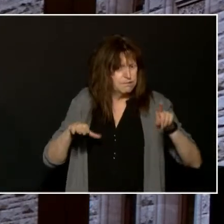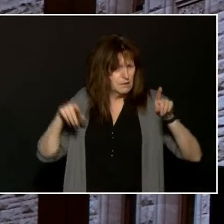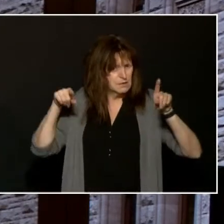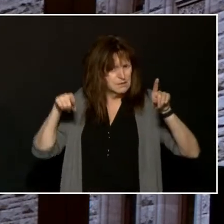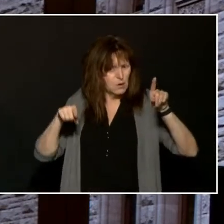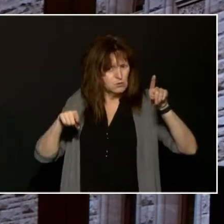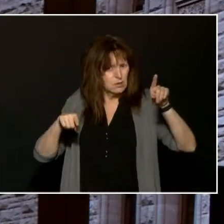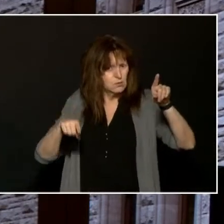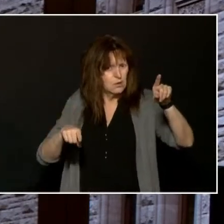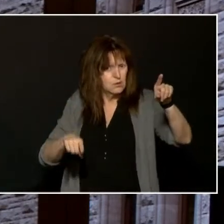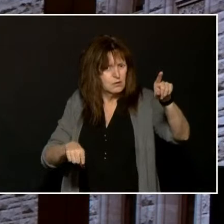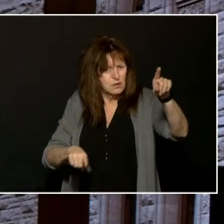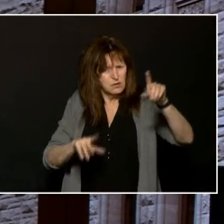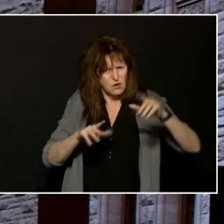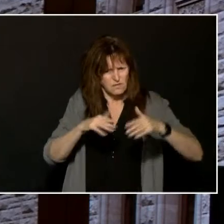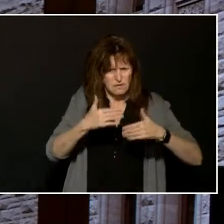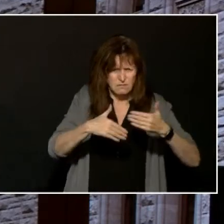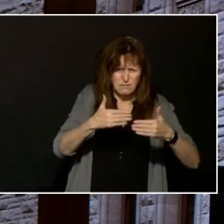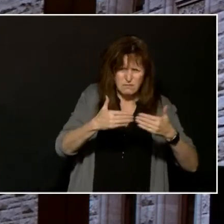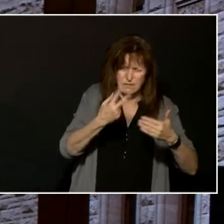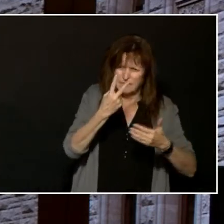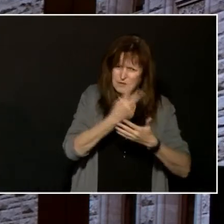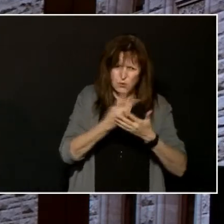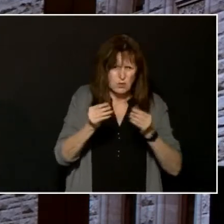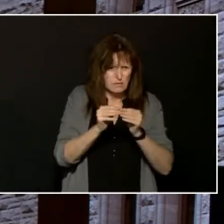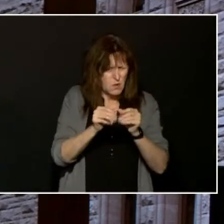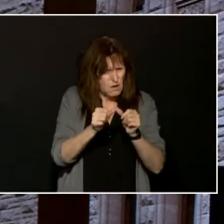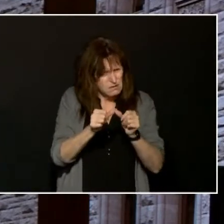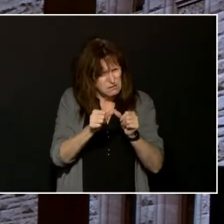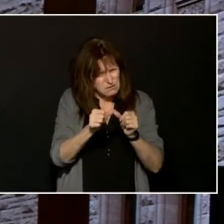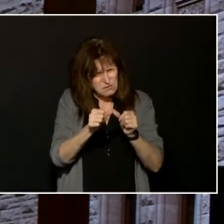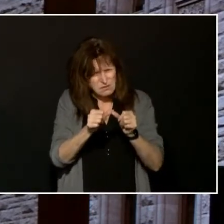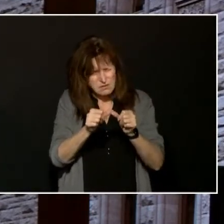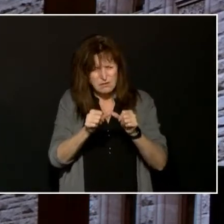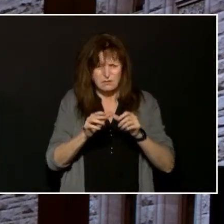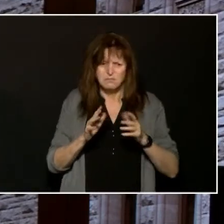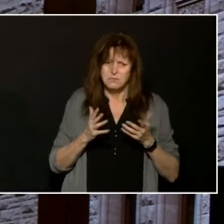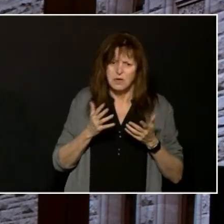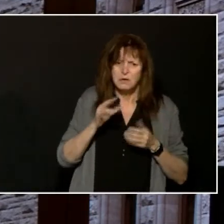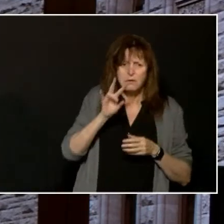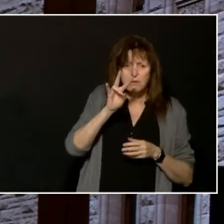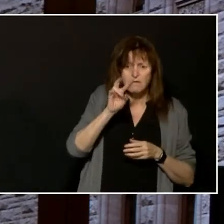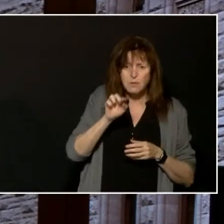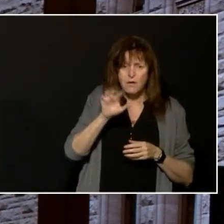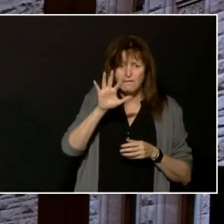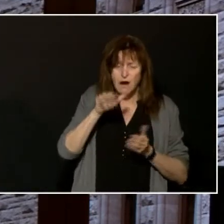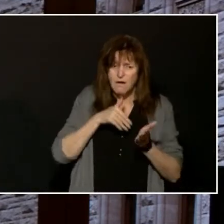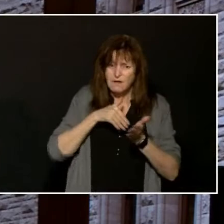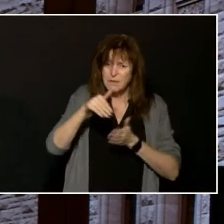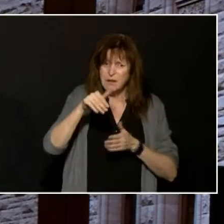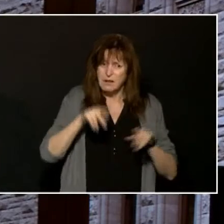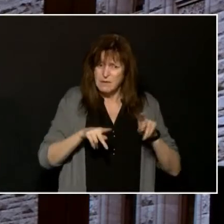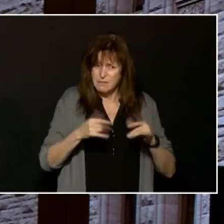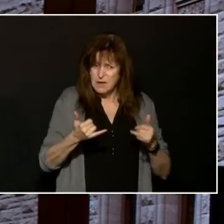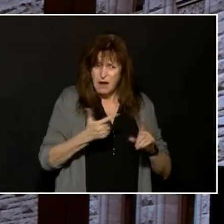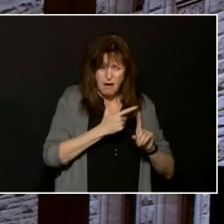weeks. To date, more than 7.5 million doses of COVID-19 vaccine have been administered in